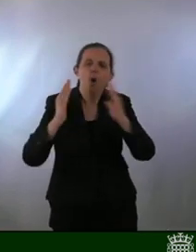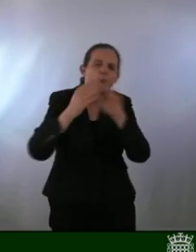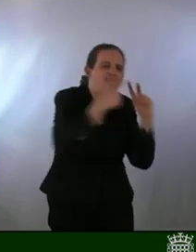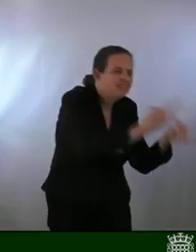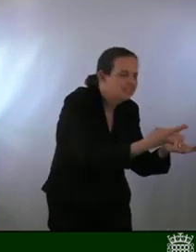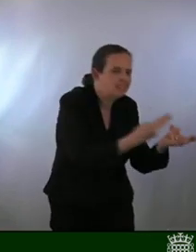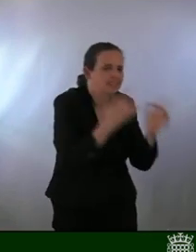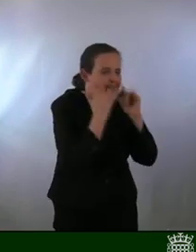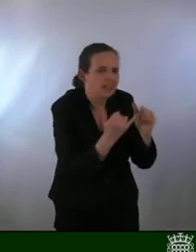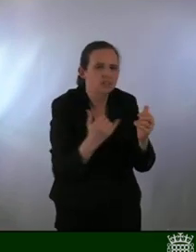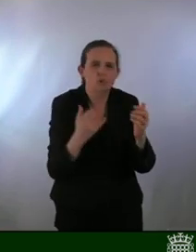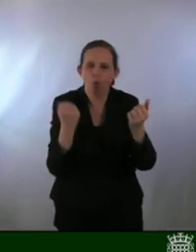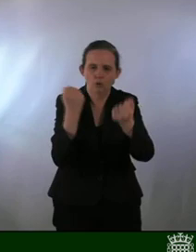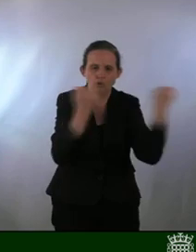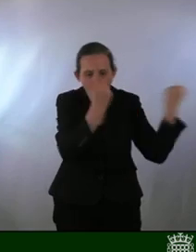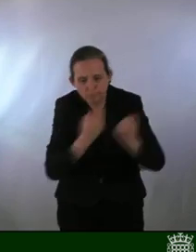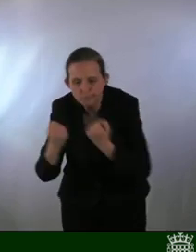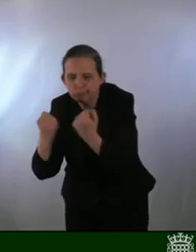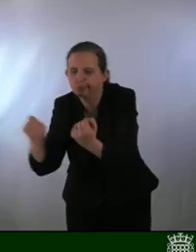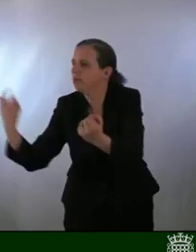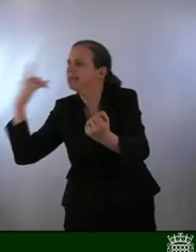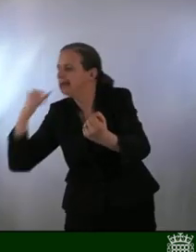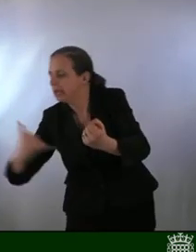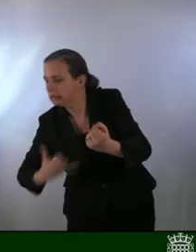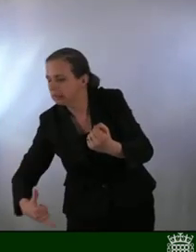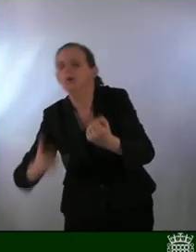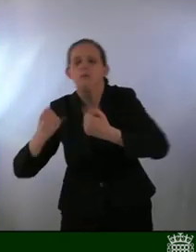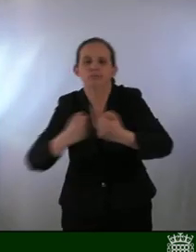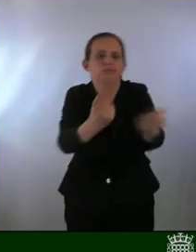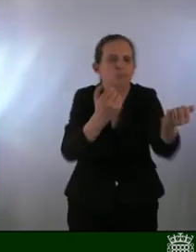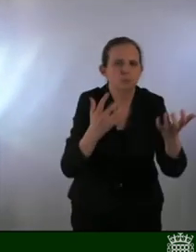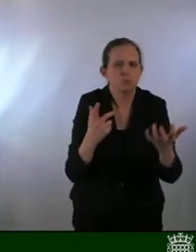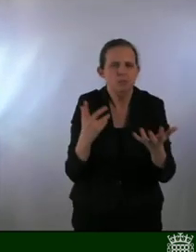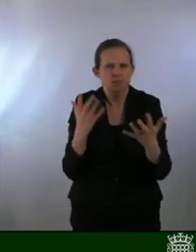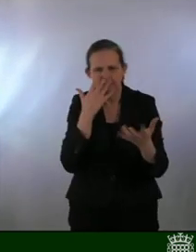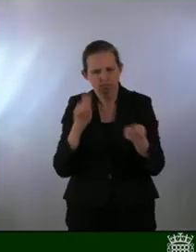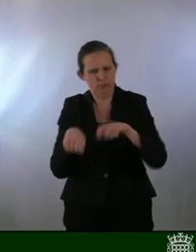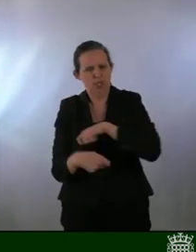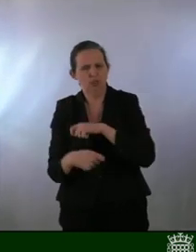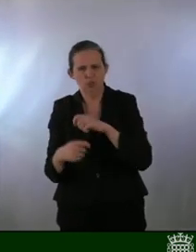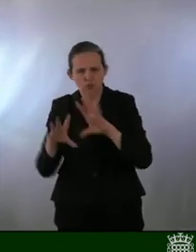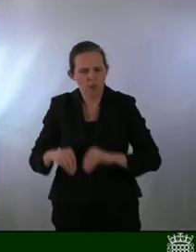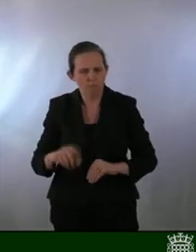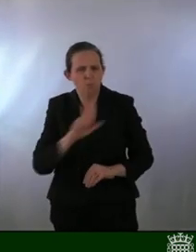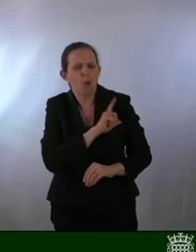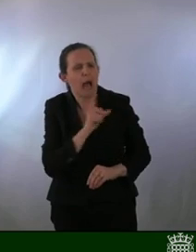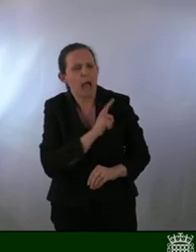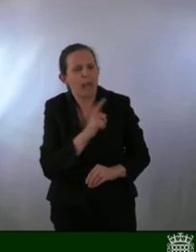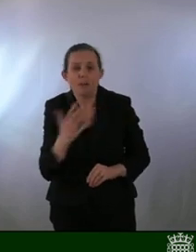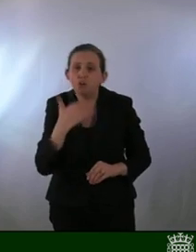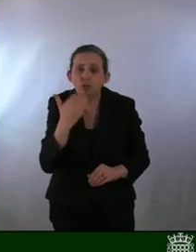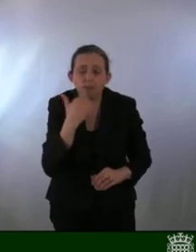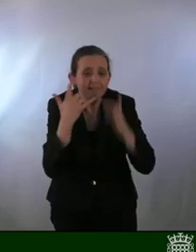visits. That no longer is the case. Is this because there is not the quantity of vaccines available? If so, will that